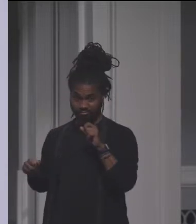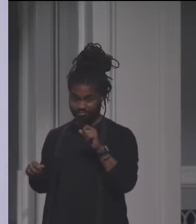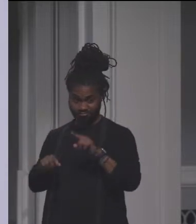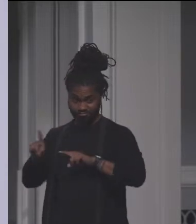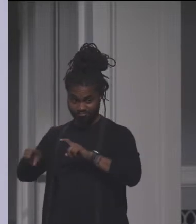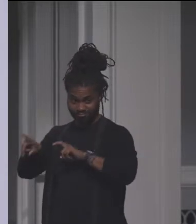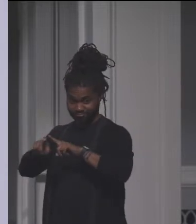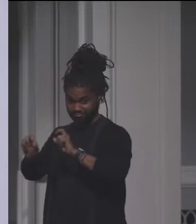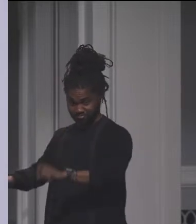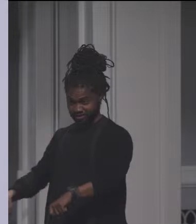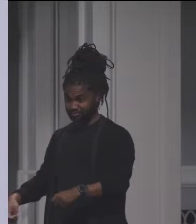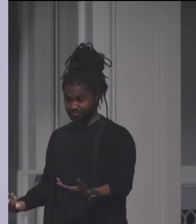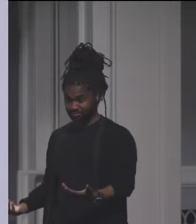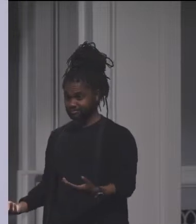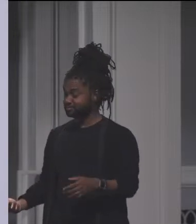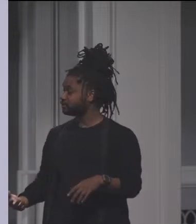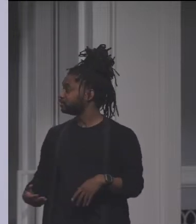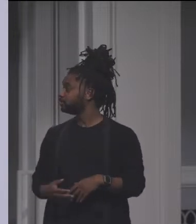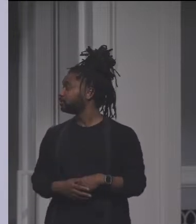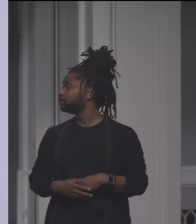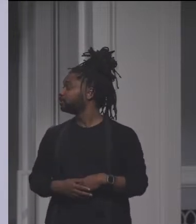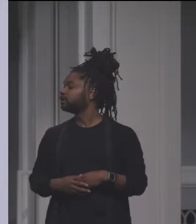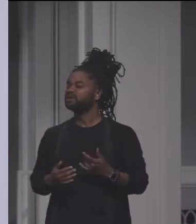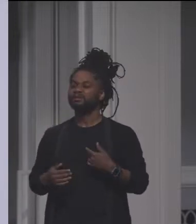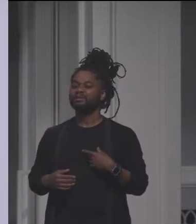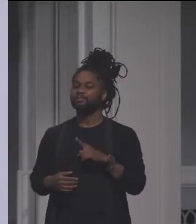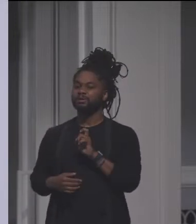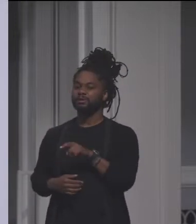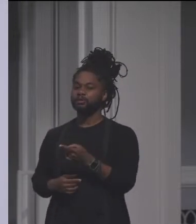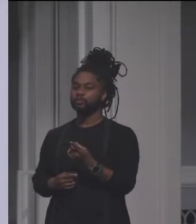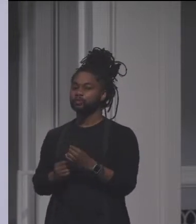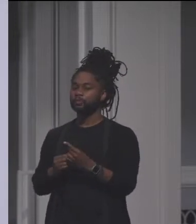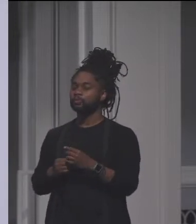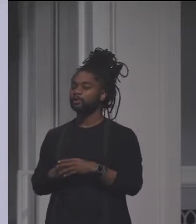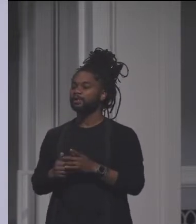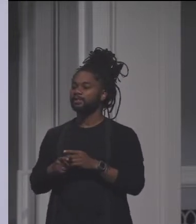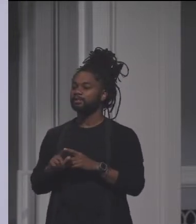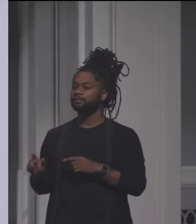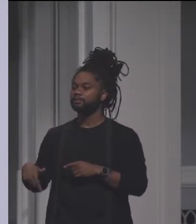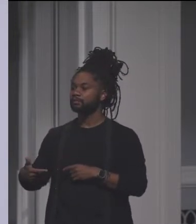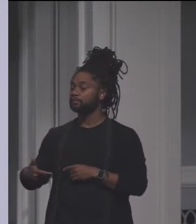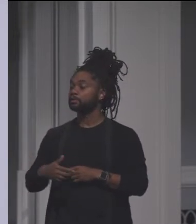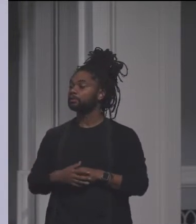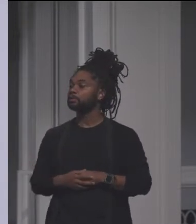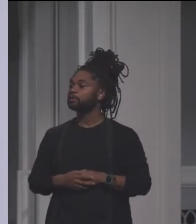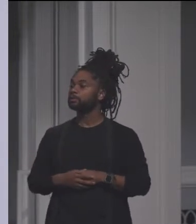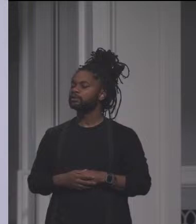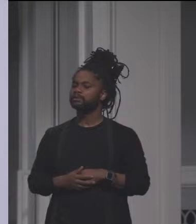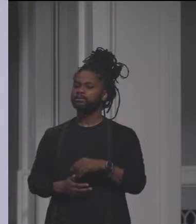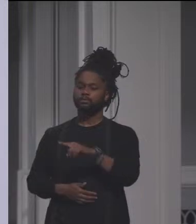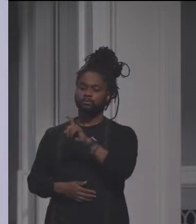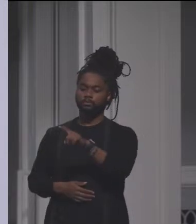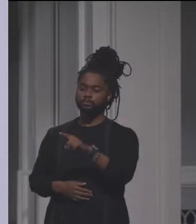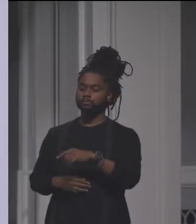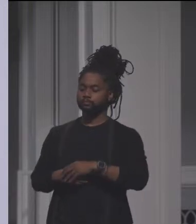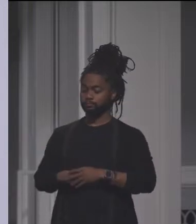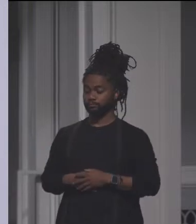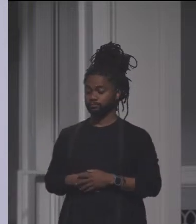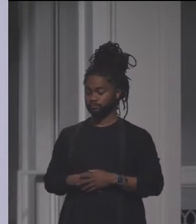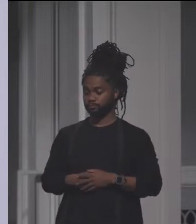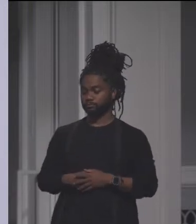any, I can keep asking questions. But let me ask one more, and then I'll double check. So this is a question about other ways in which one